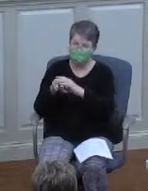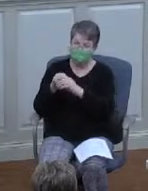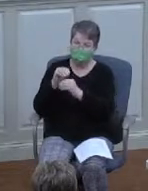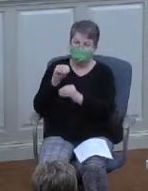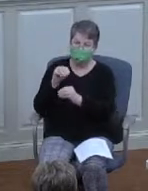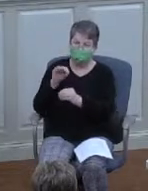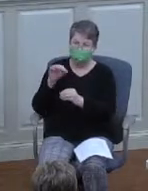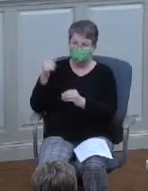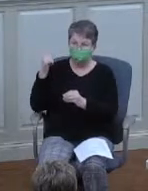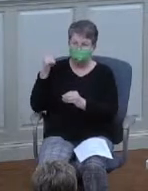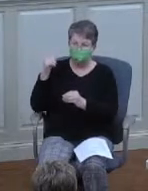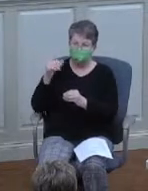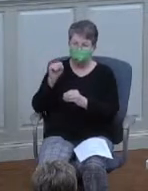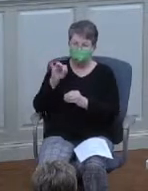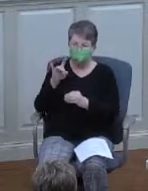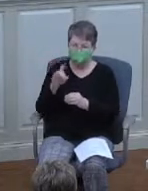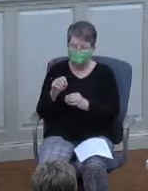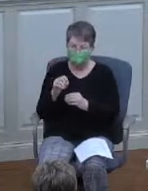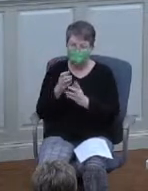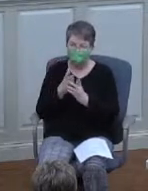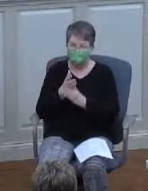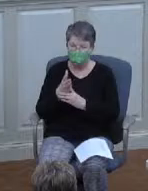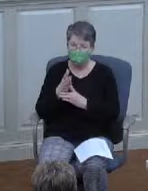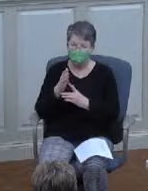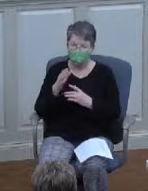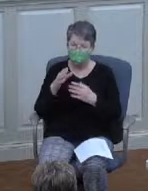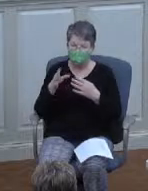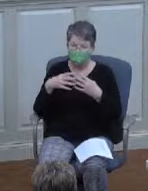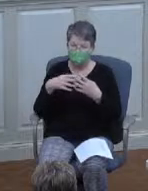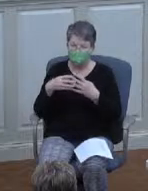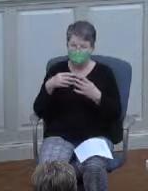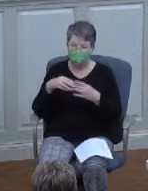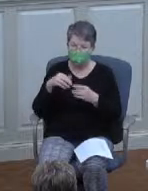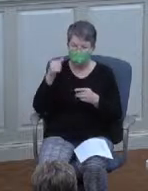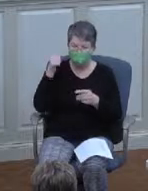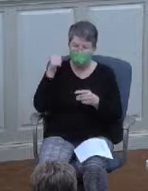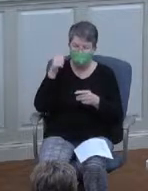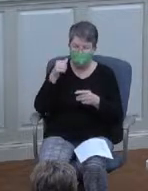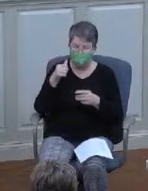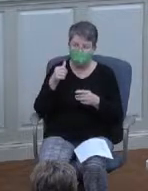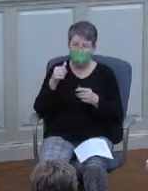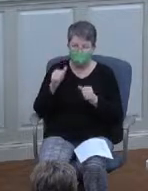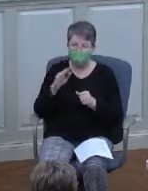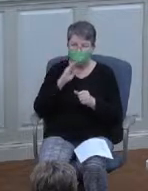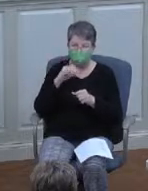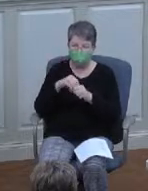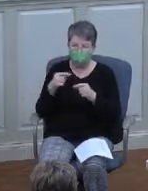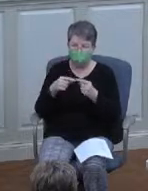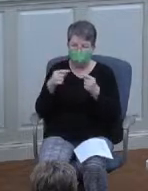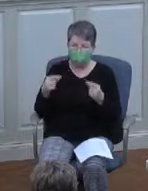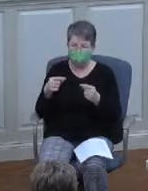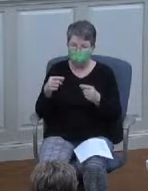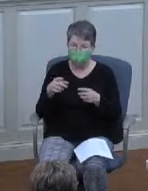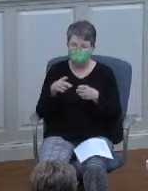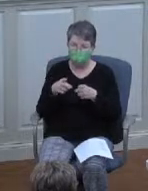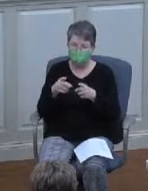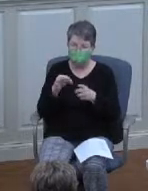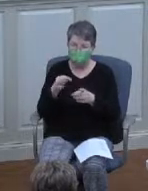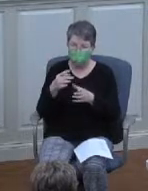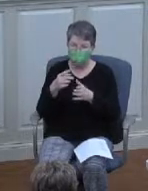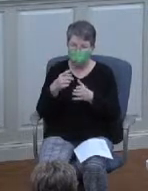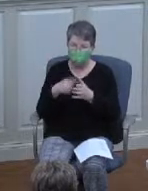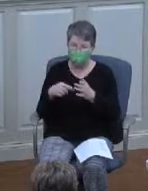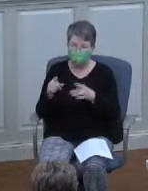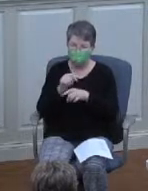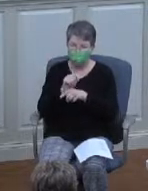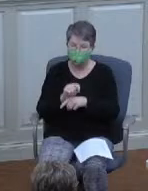of this side, the City Hall side of the building, through their gate in the back. That could be in the opposite direction of what you